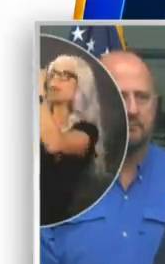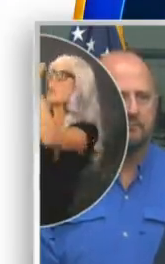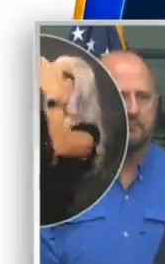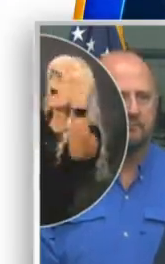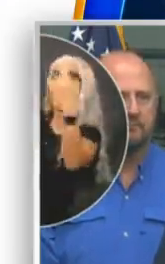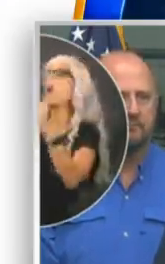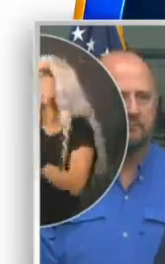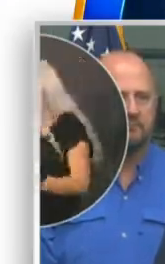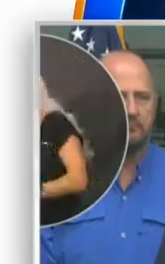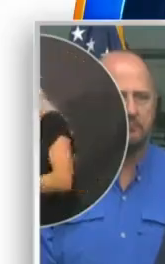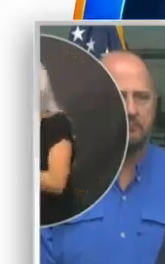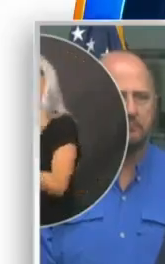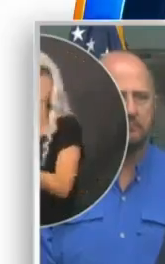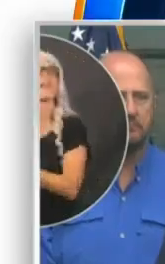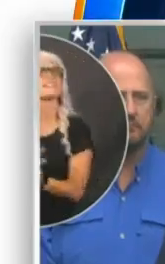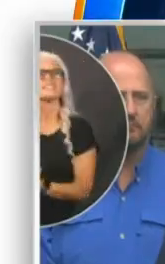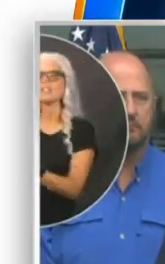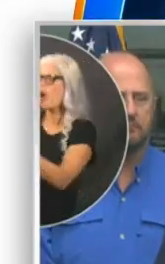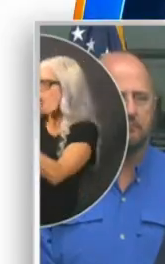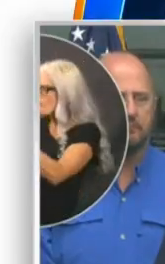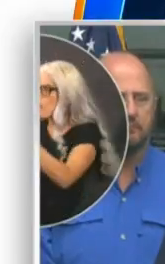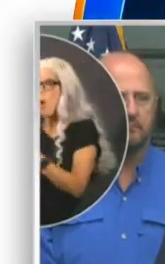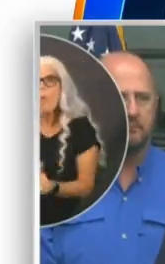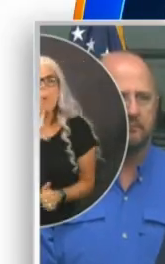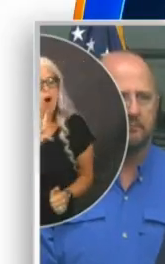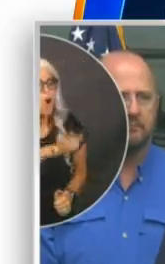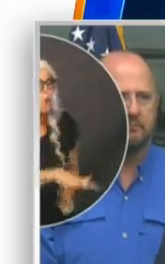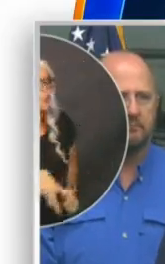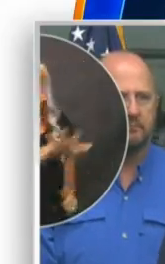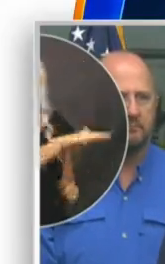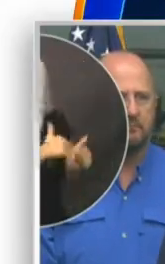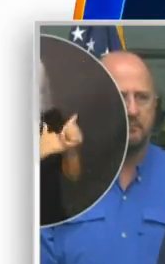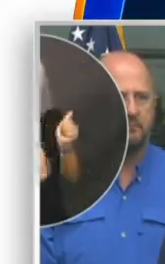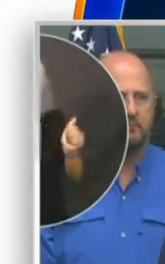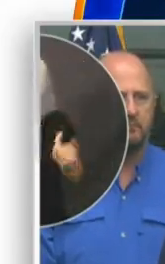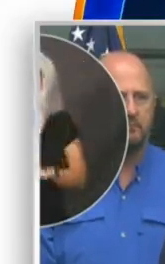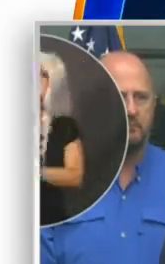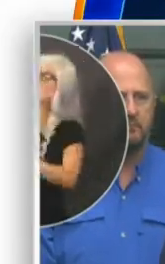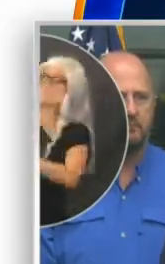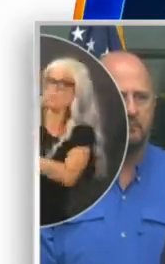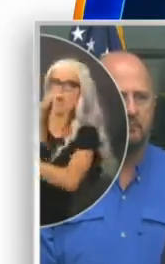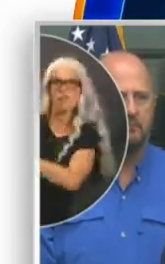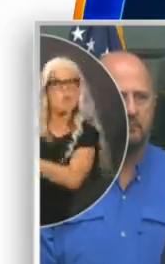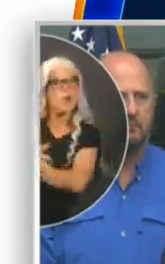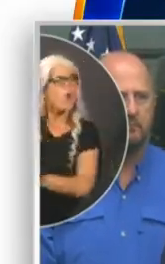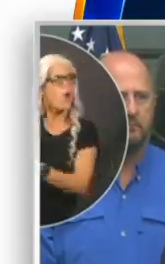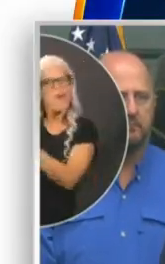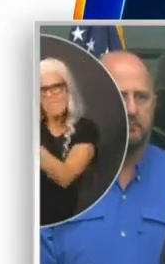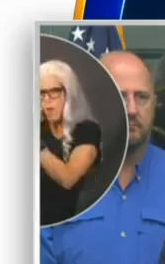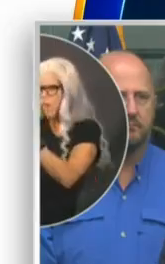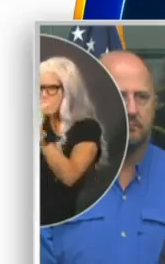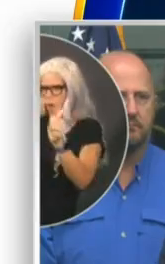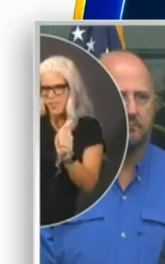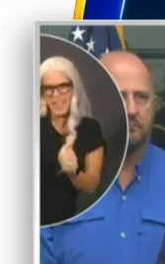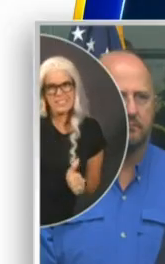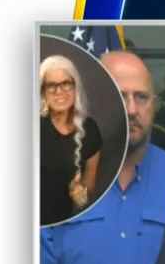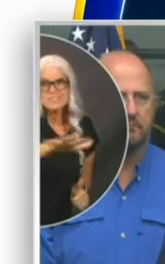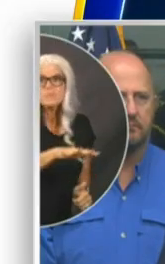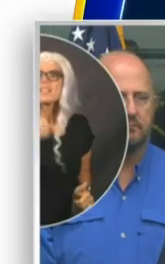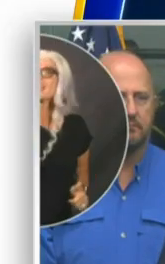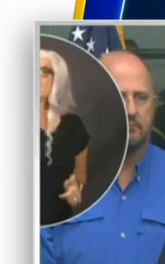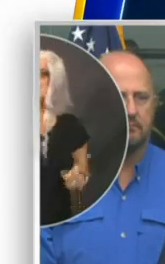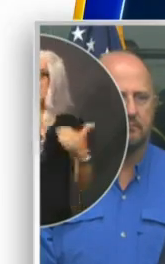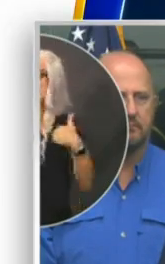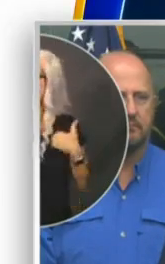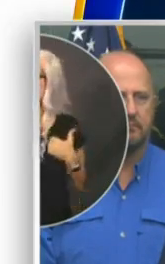Stay clear of damaged trees. If you are using a generator for power, make sure that that is being operated outside